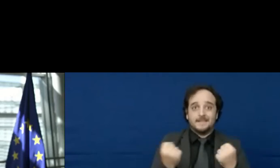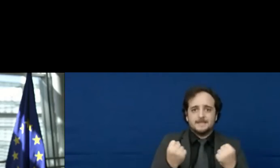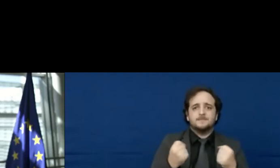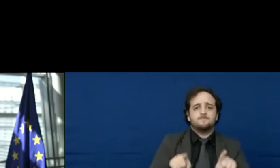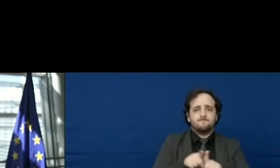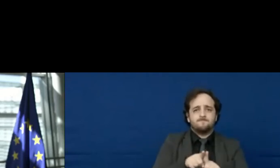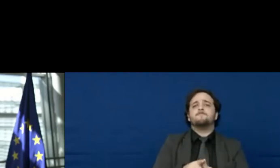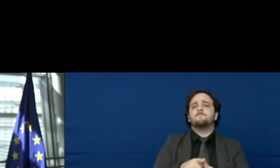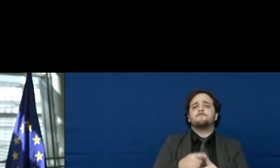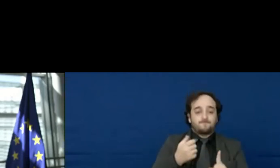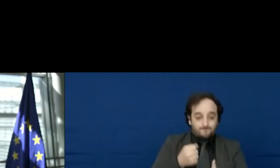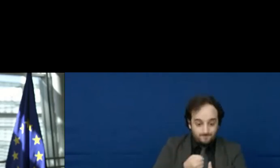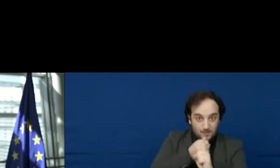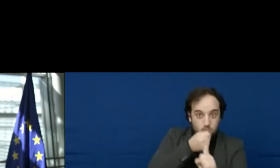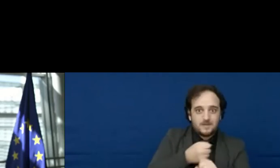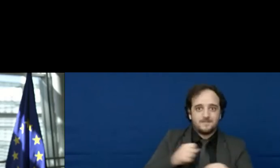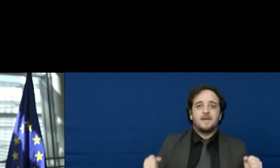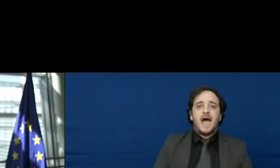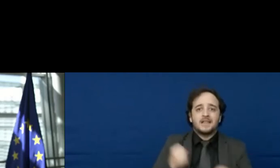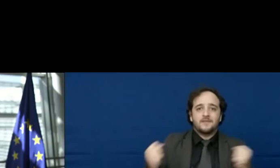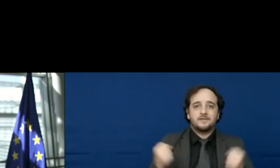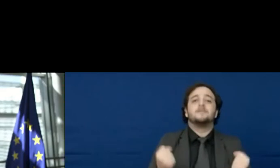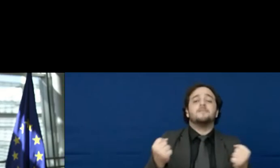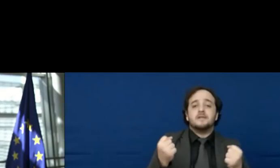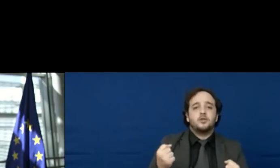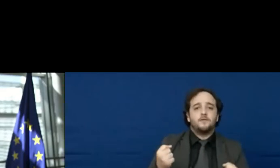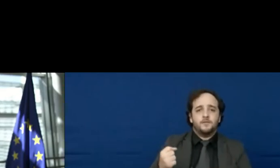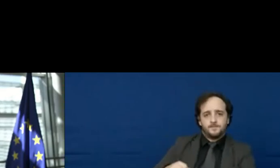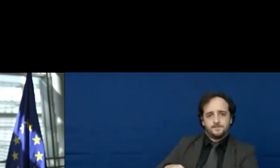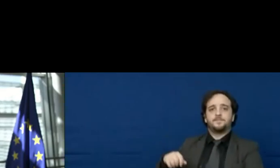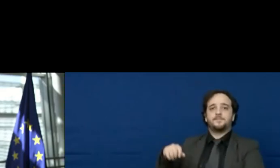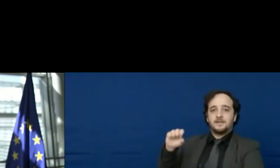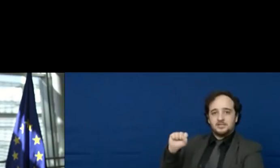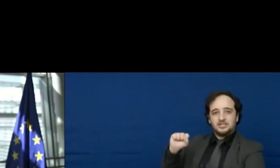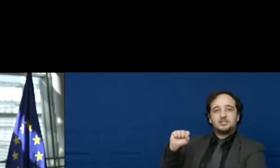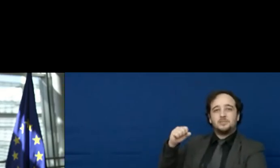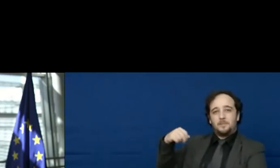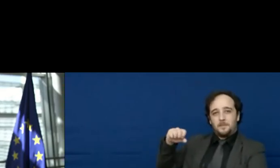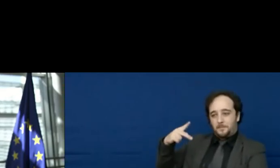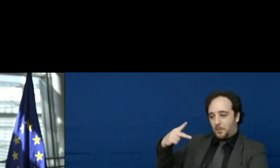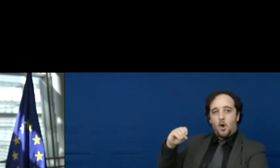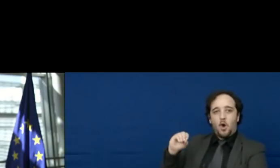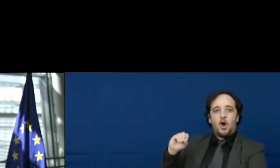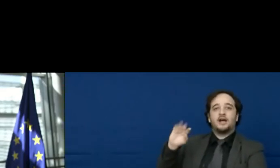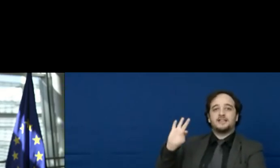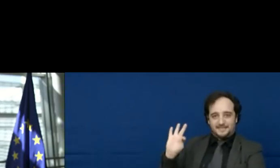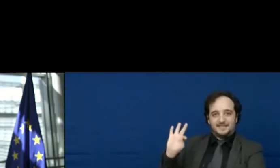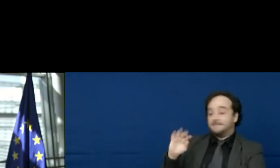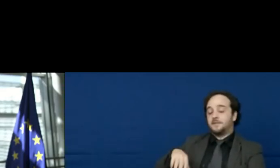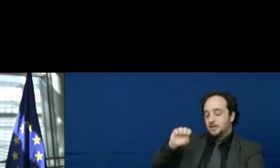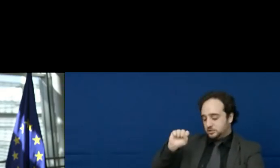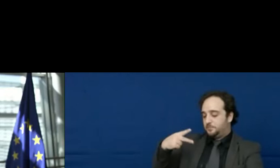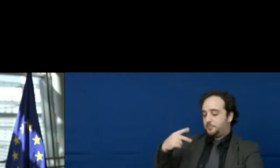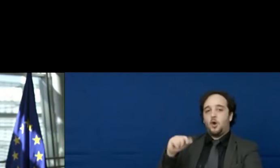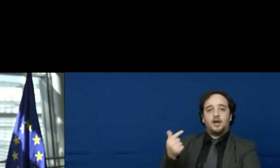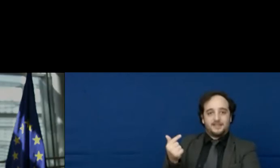1 year since the pandemic began, now is the time. We are calling on everyone to commit